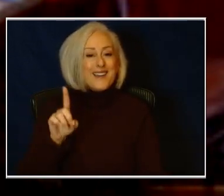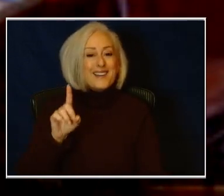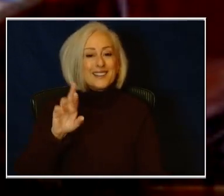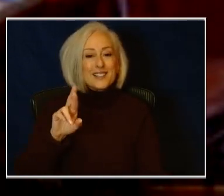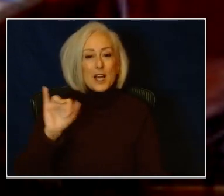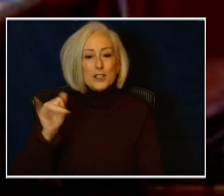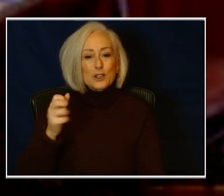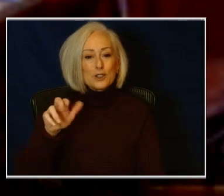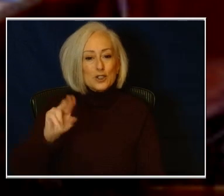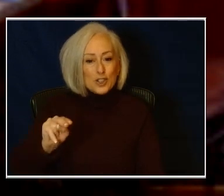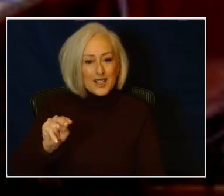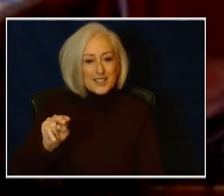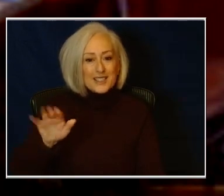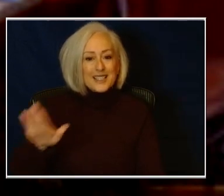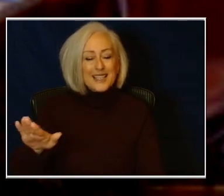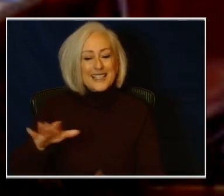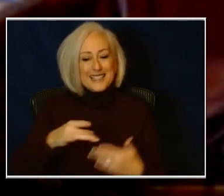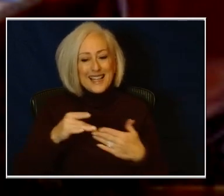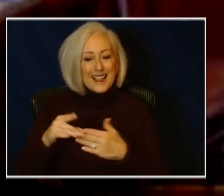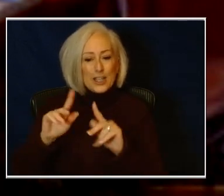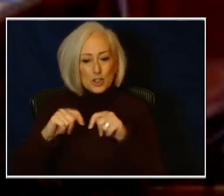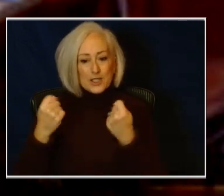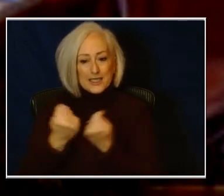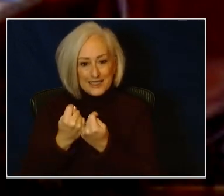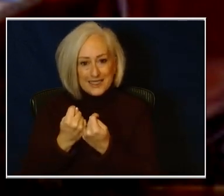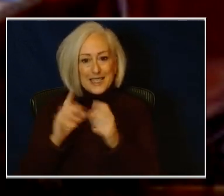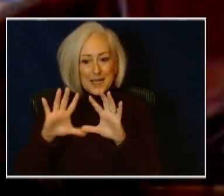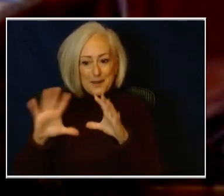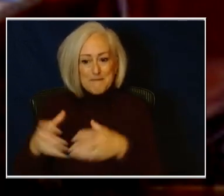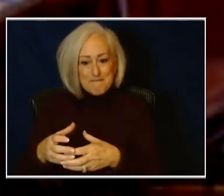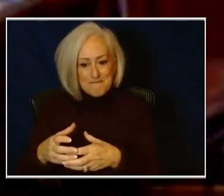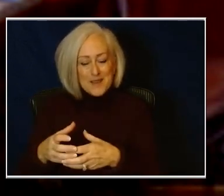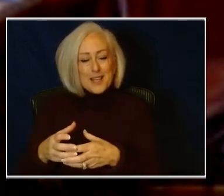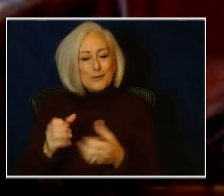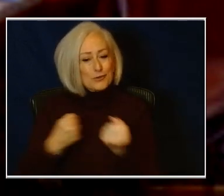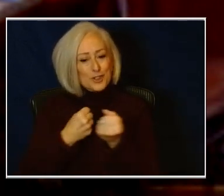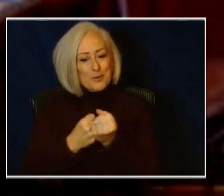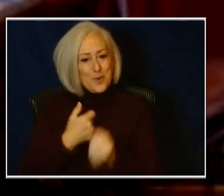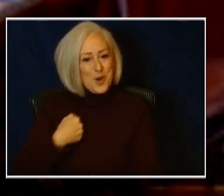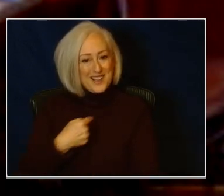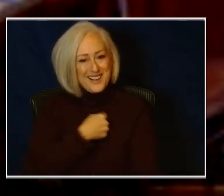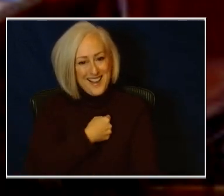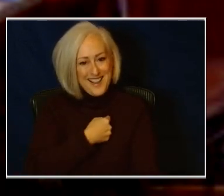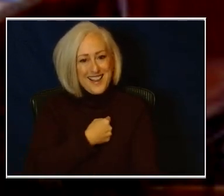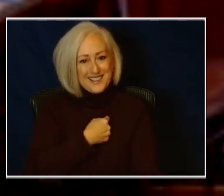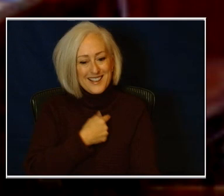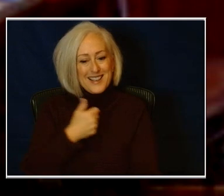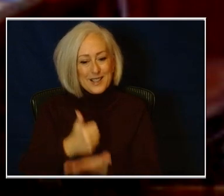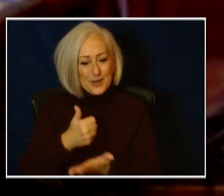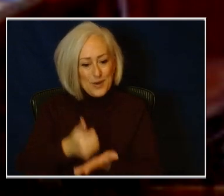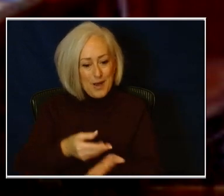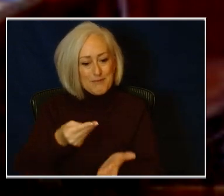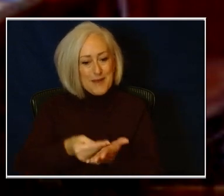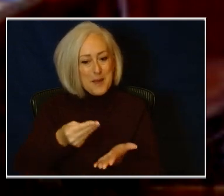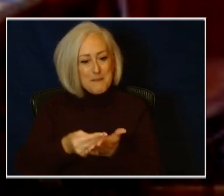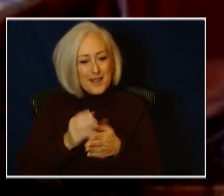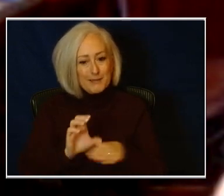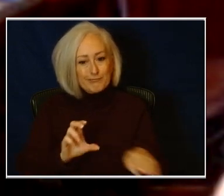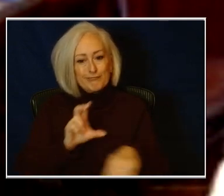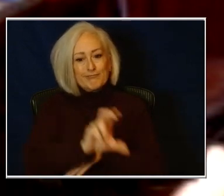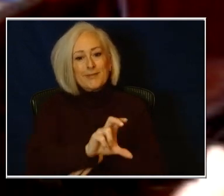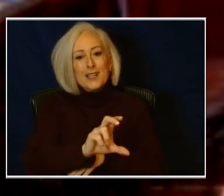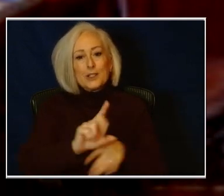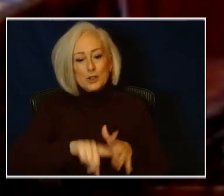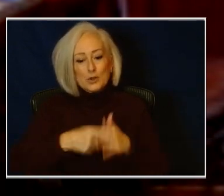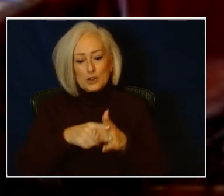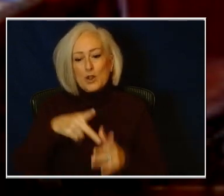his leadership team put their money where their mouth is and actually help fund and get Pivot started and help us keep going